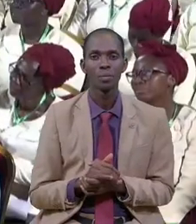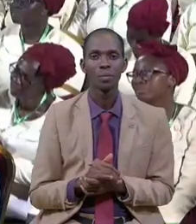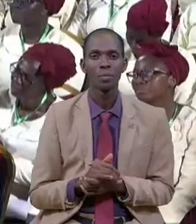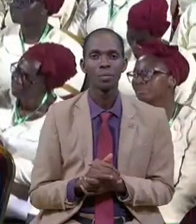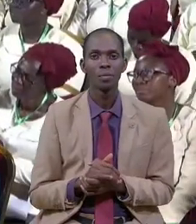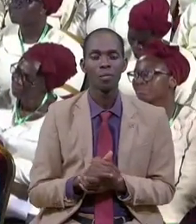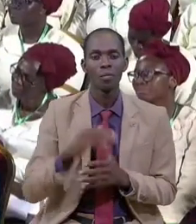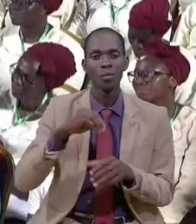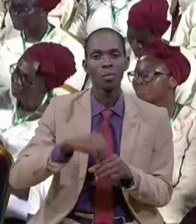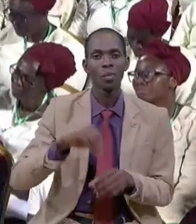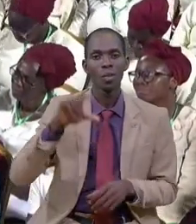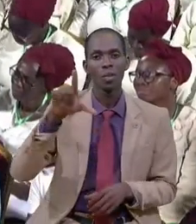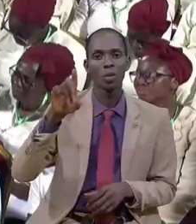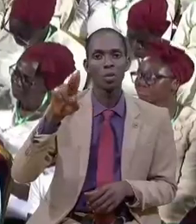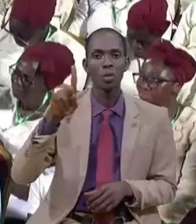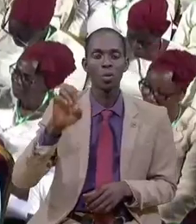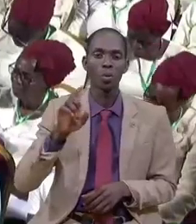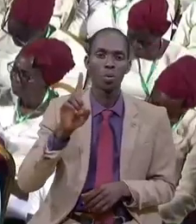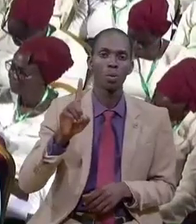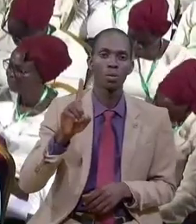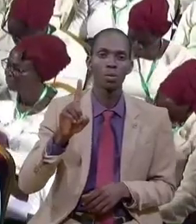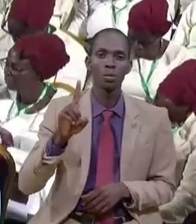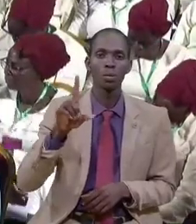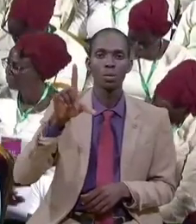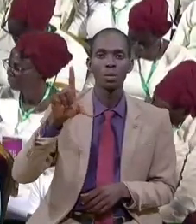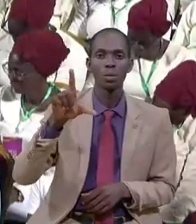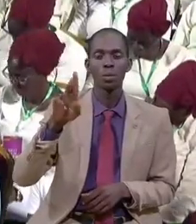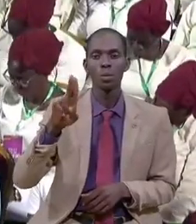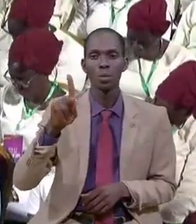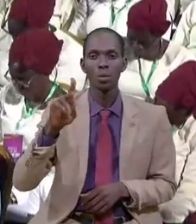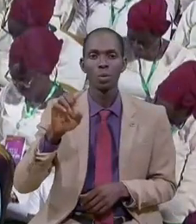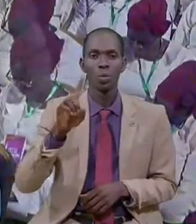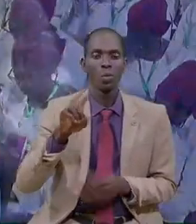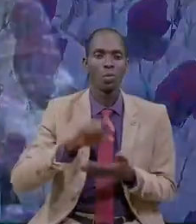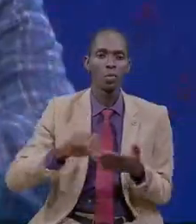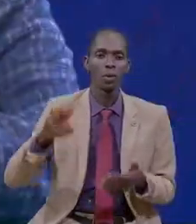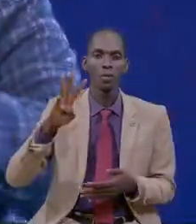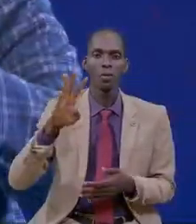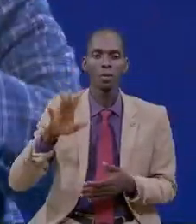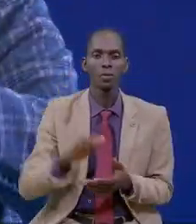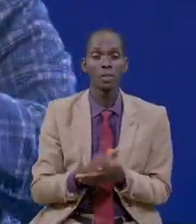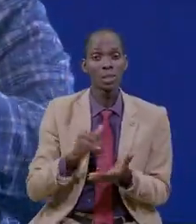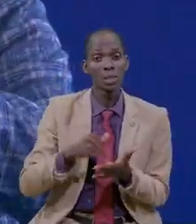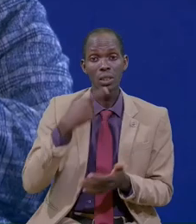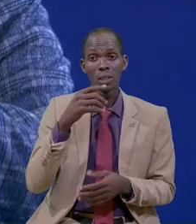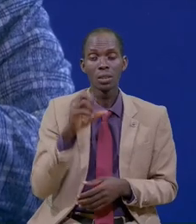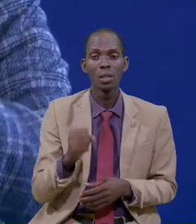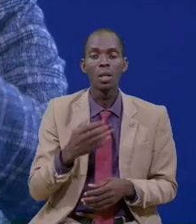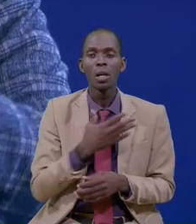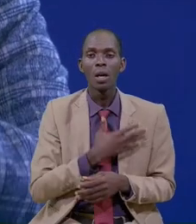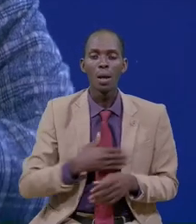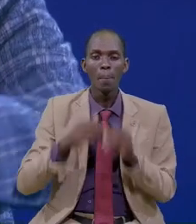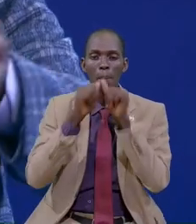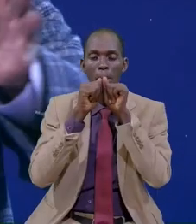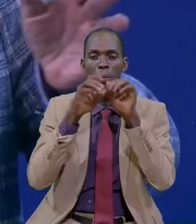In Luke chapter 1, en Luc chapitre 1, from verse 45, verset 45, it says, and blessed is she, and